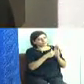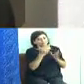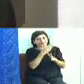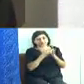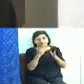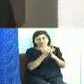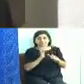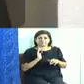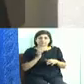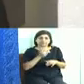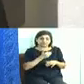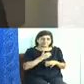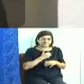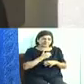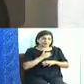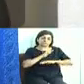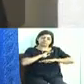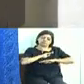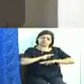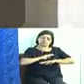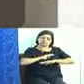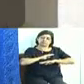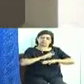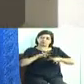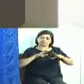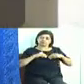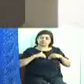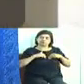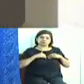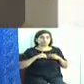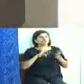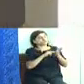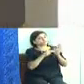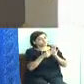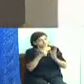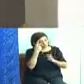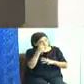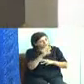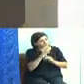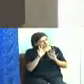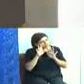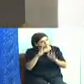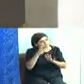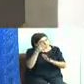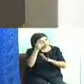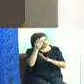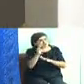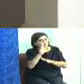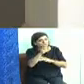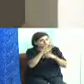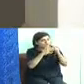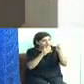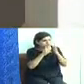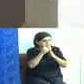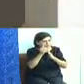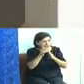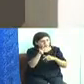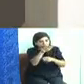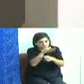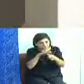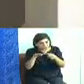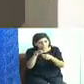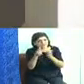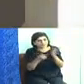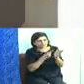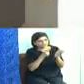our complacency. It's intended to push you out of your comfort zone